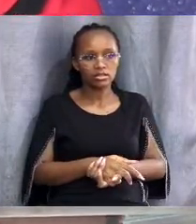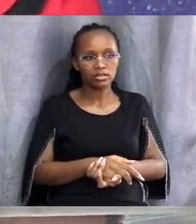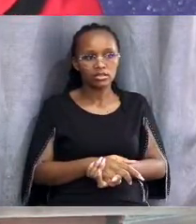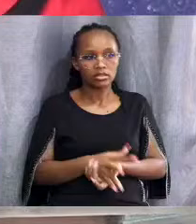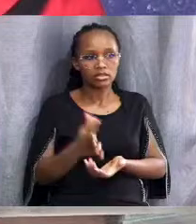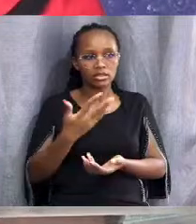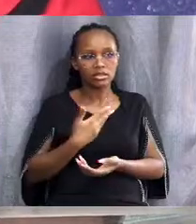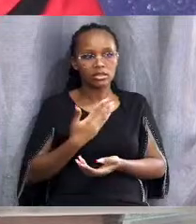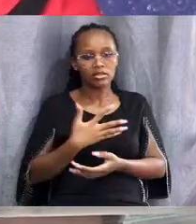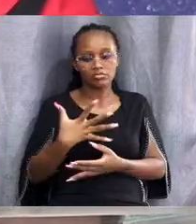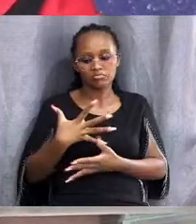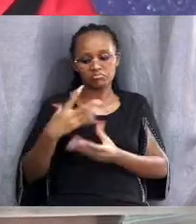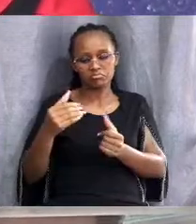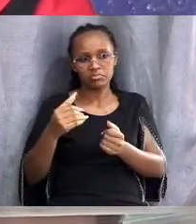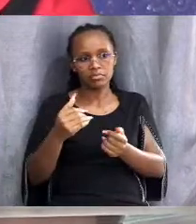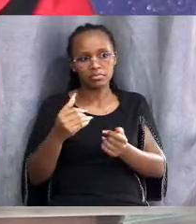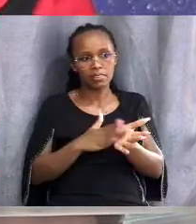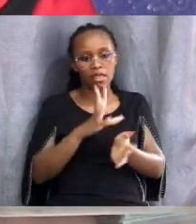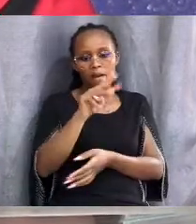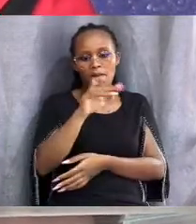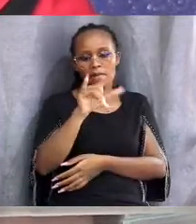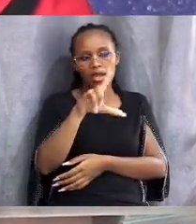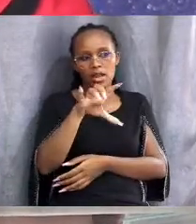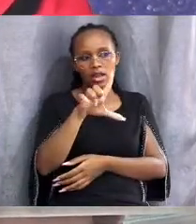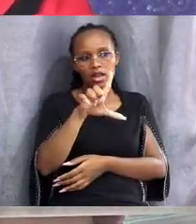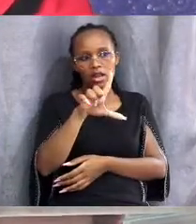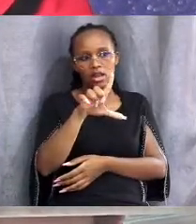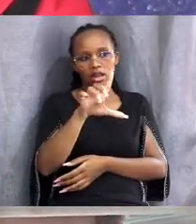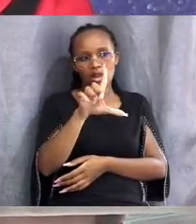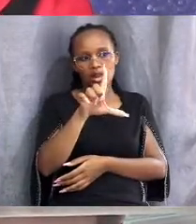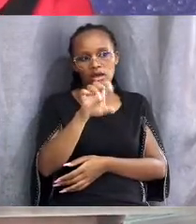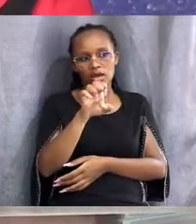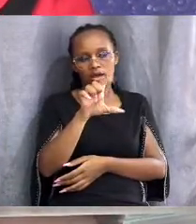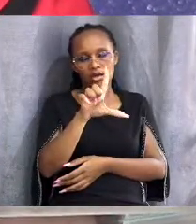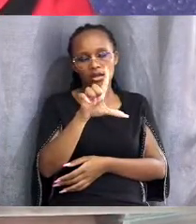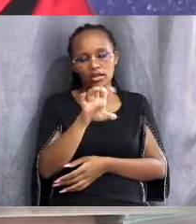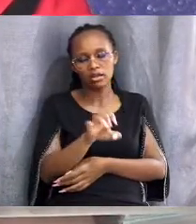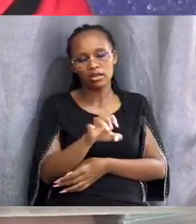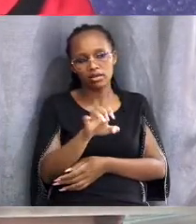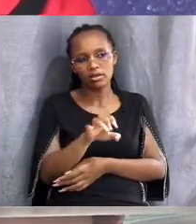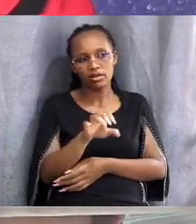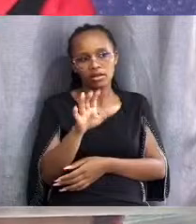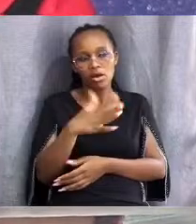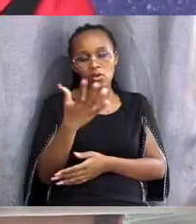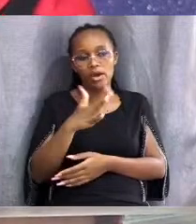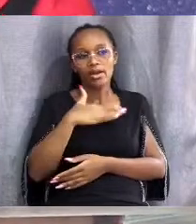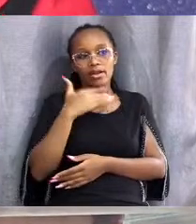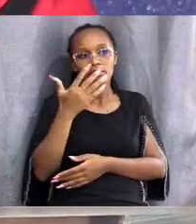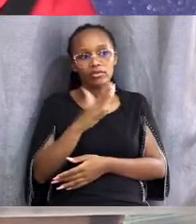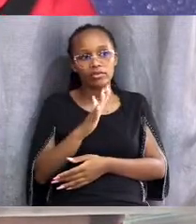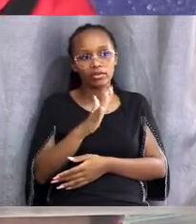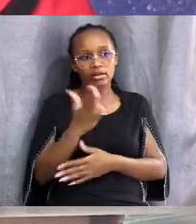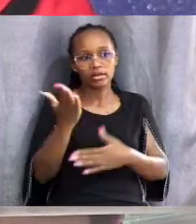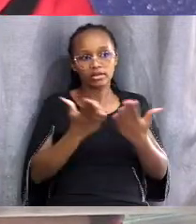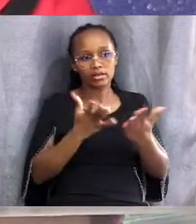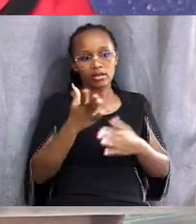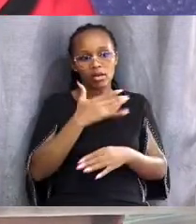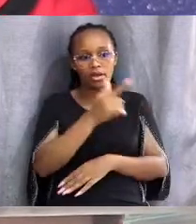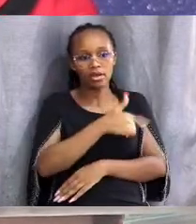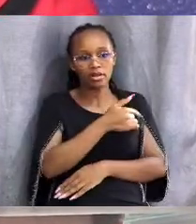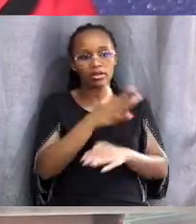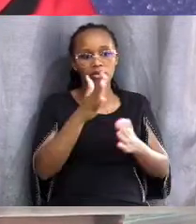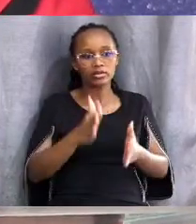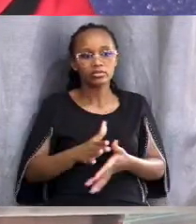Niahudho kirio difitare. Wa milele. Kuria ahuruki. Ahurukirio ni muadhani. Agitage kirone